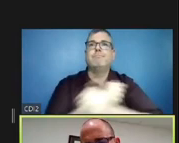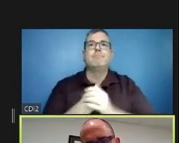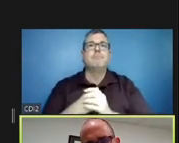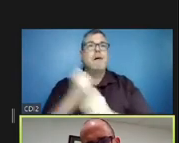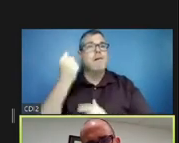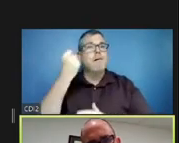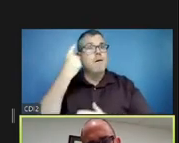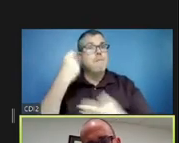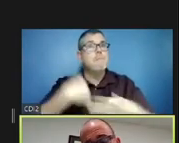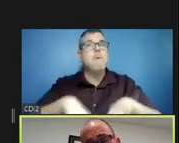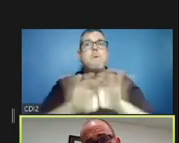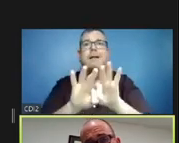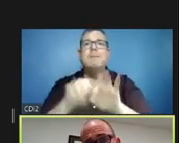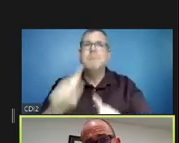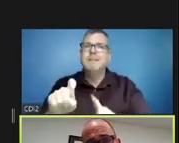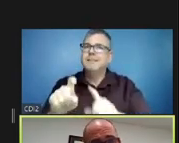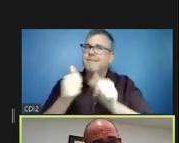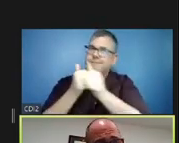very specific science. So,